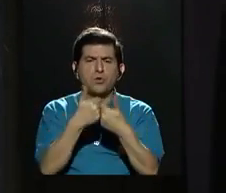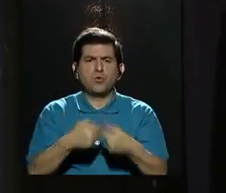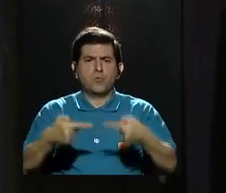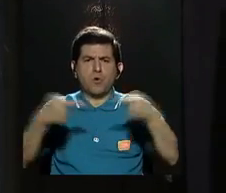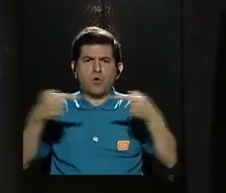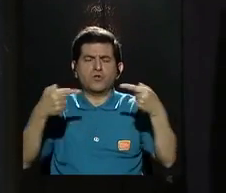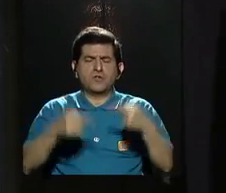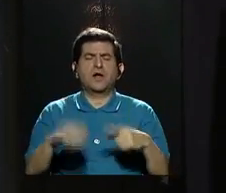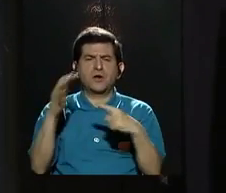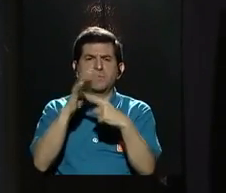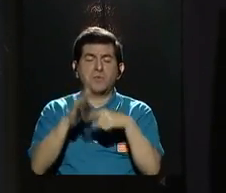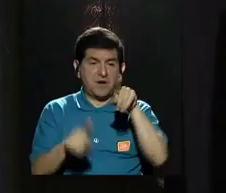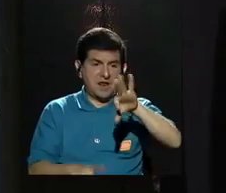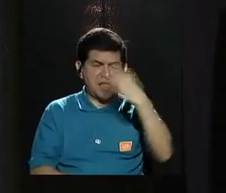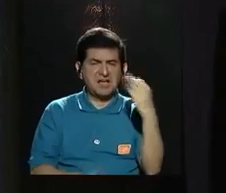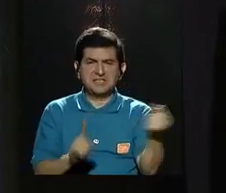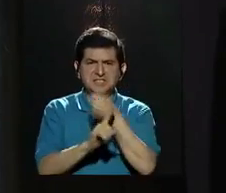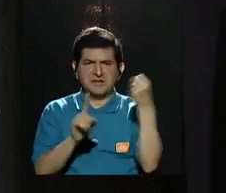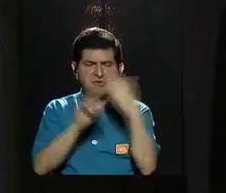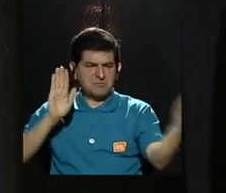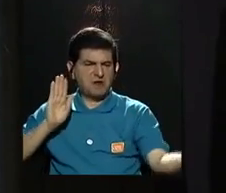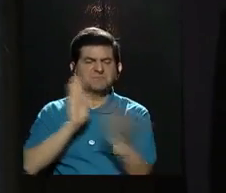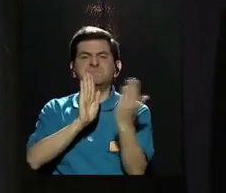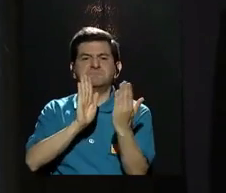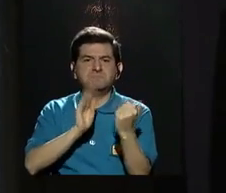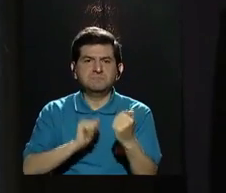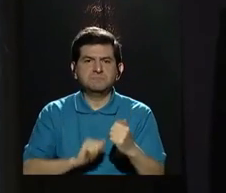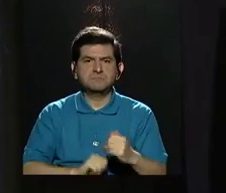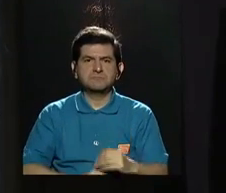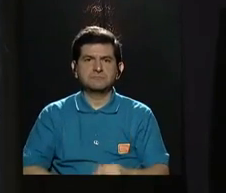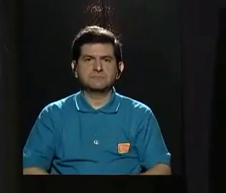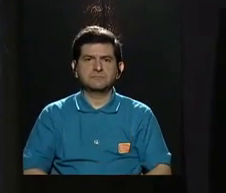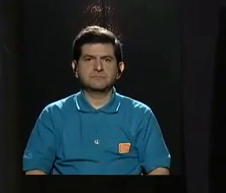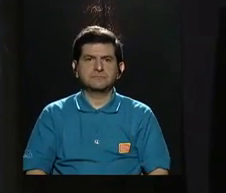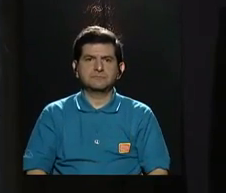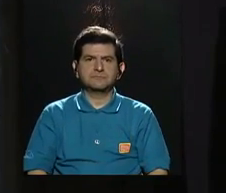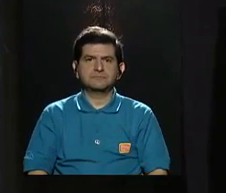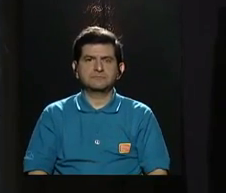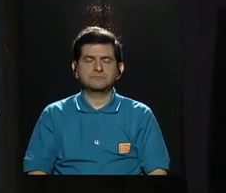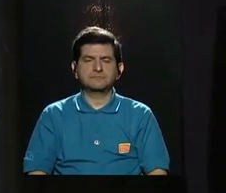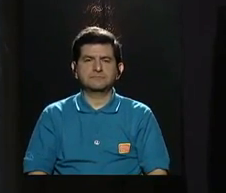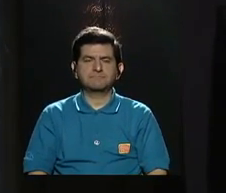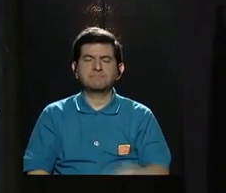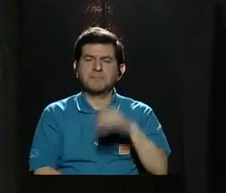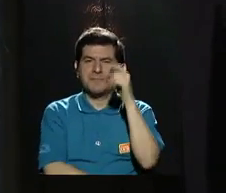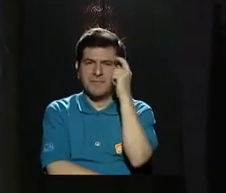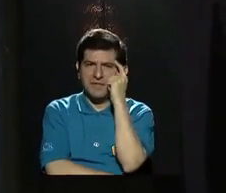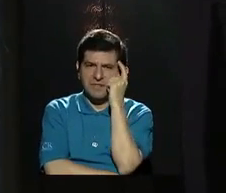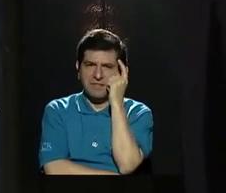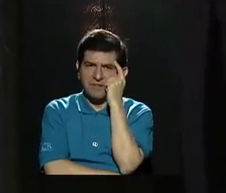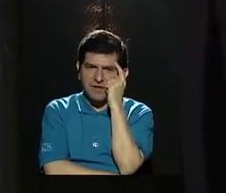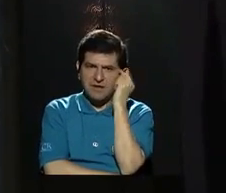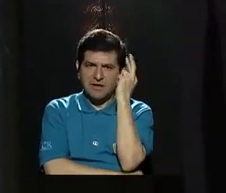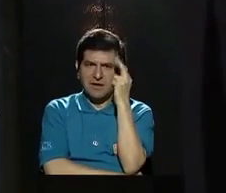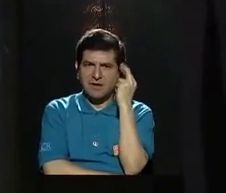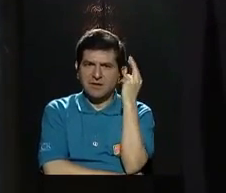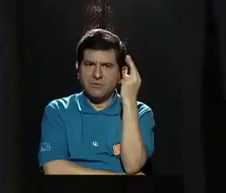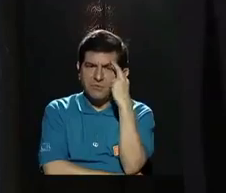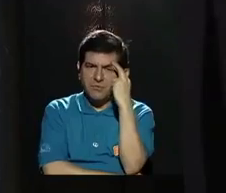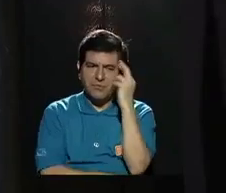violence. So let us ponder the important